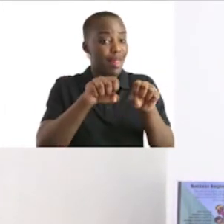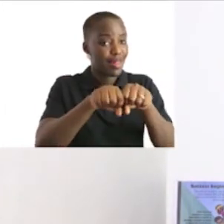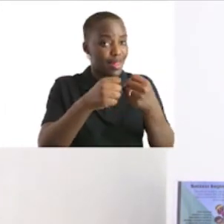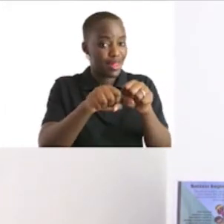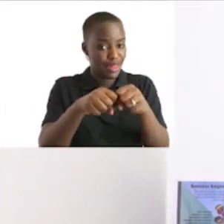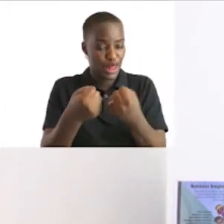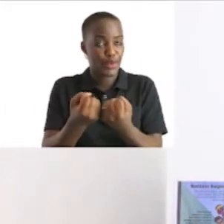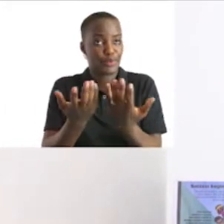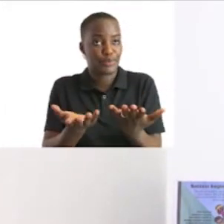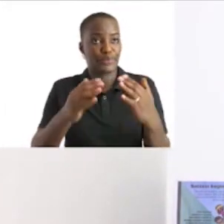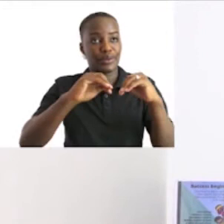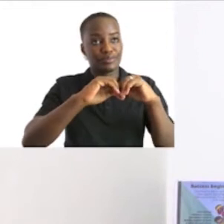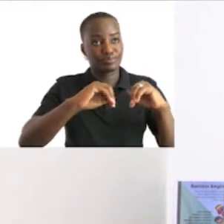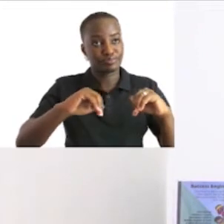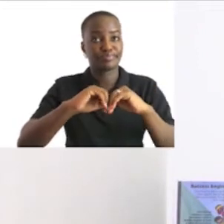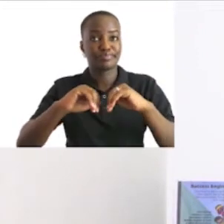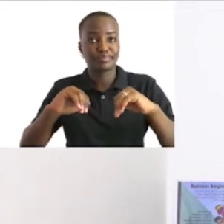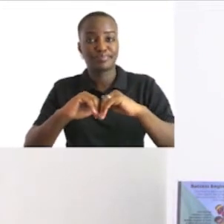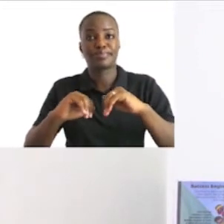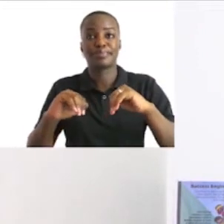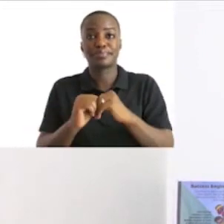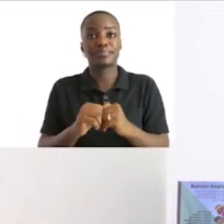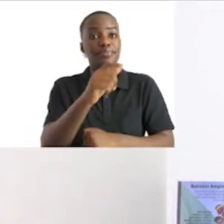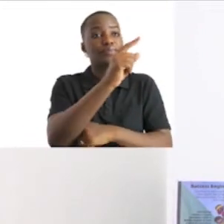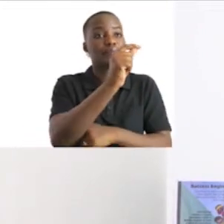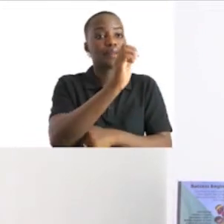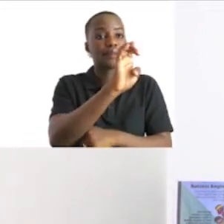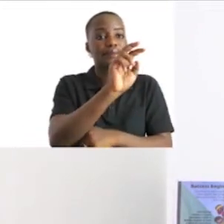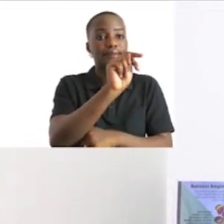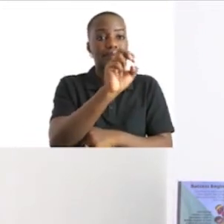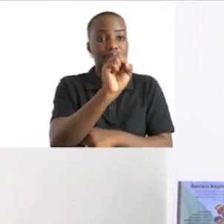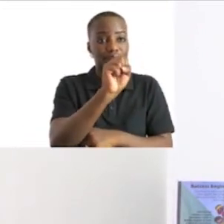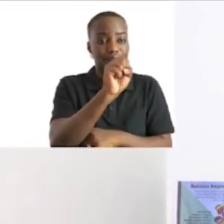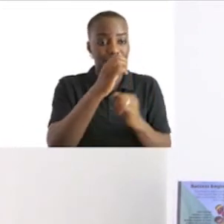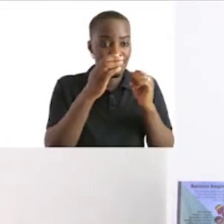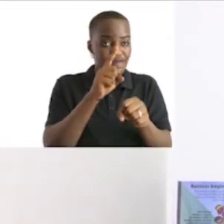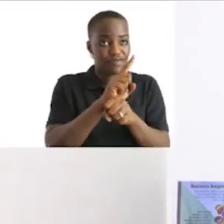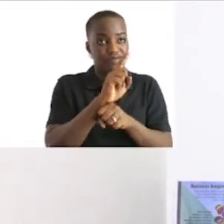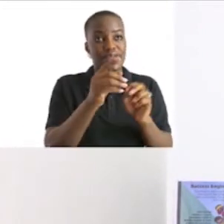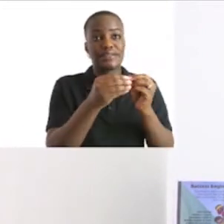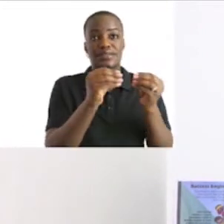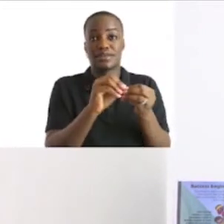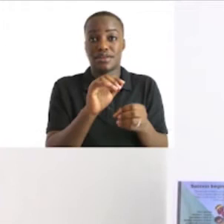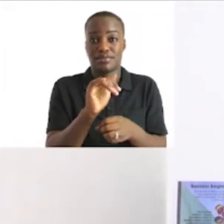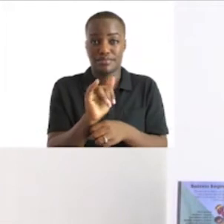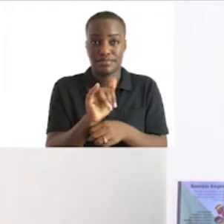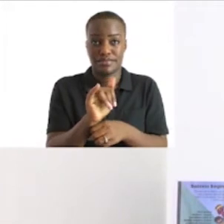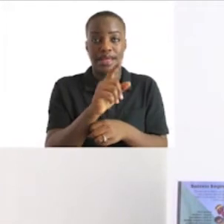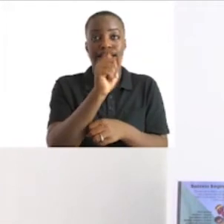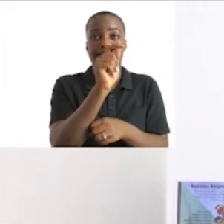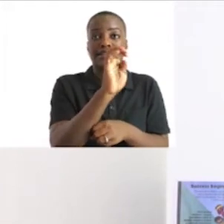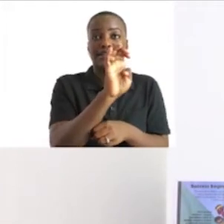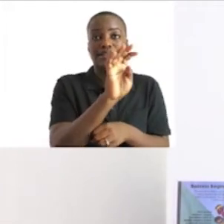break down the numbers. We take a look at the first digits. We know that they belong to the